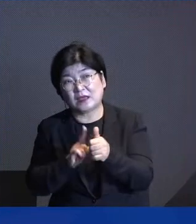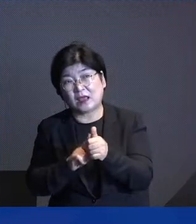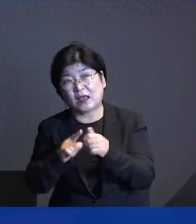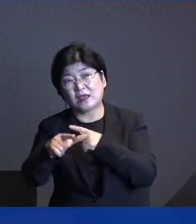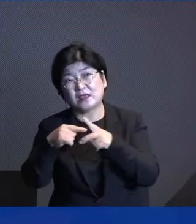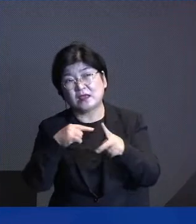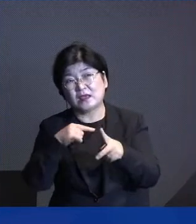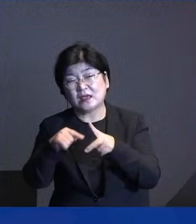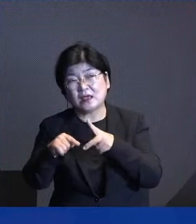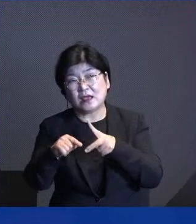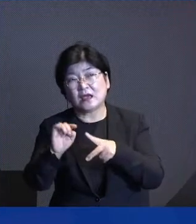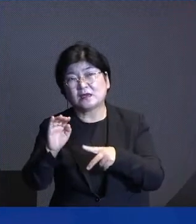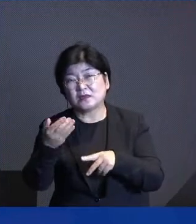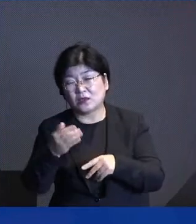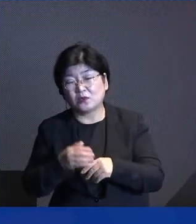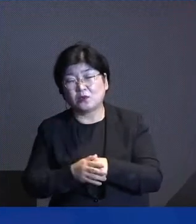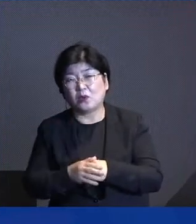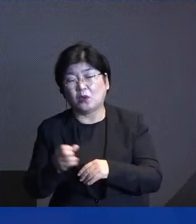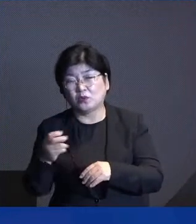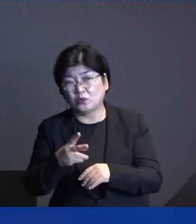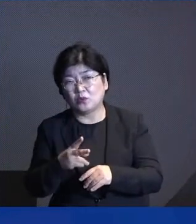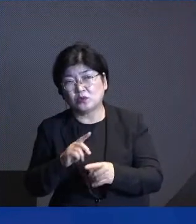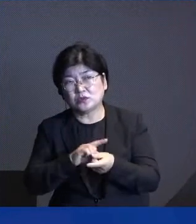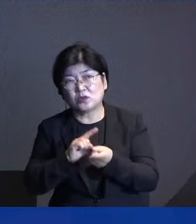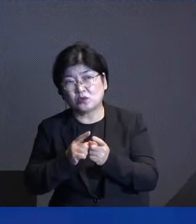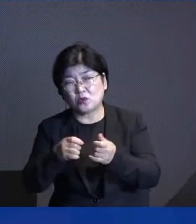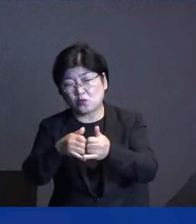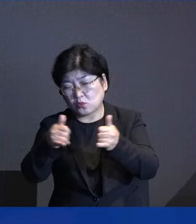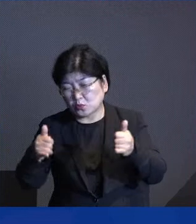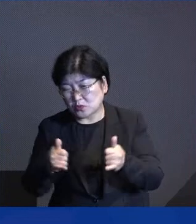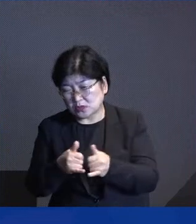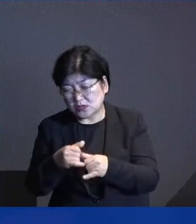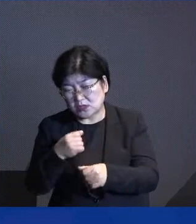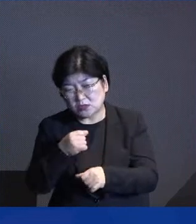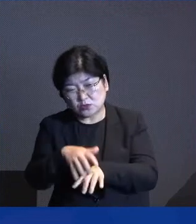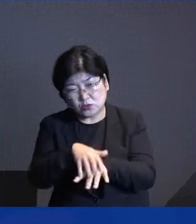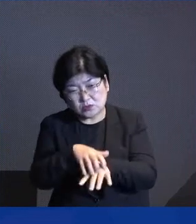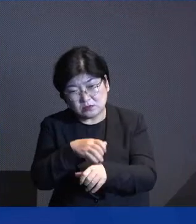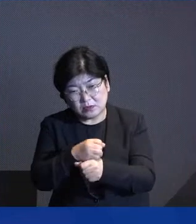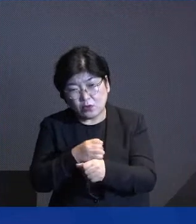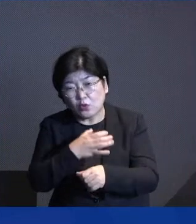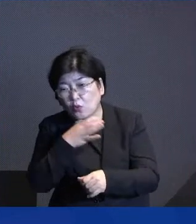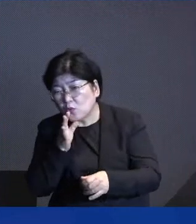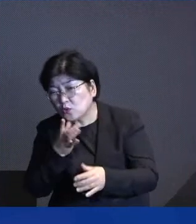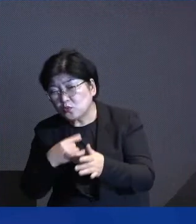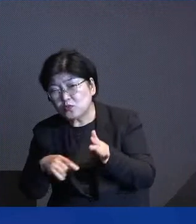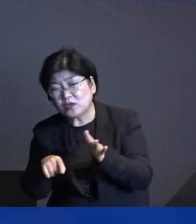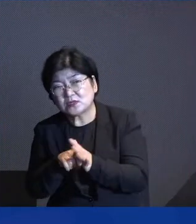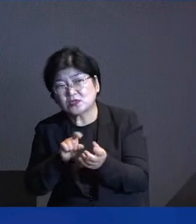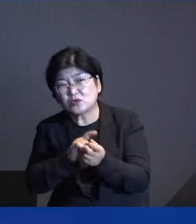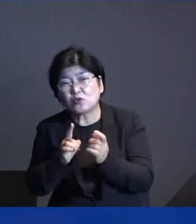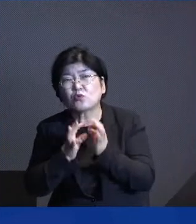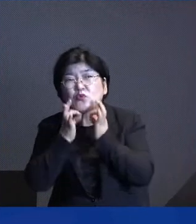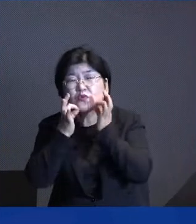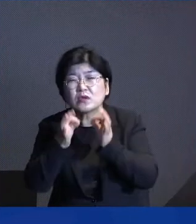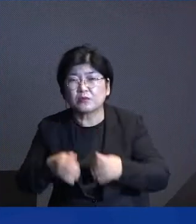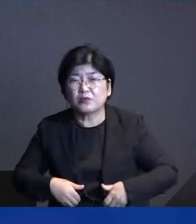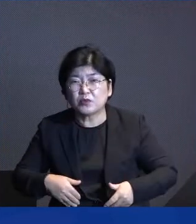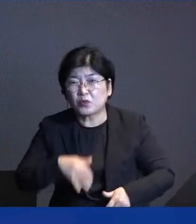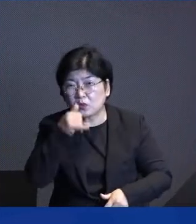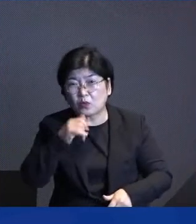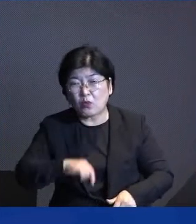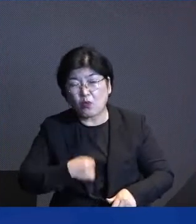form which can fight elder abuse and protect the rights. And finally, isolation is a major, major risk factor. I'd really